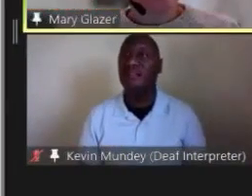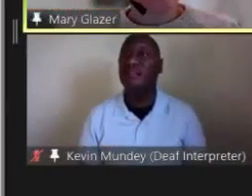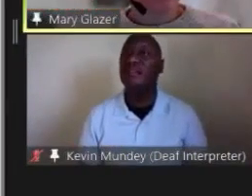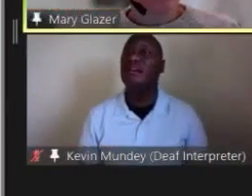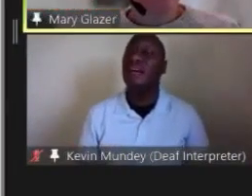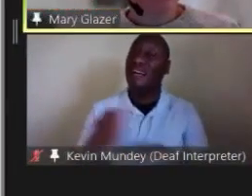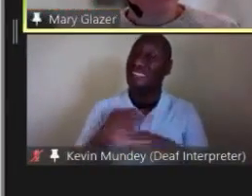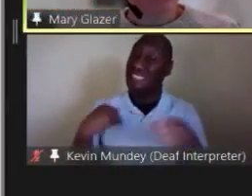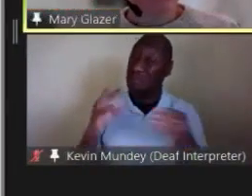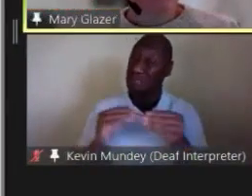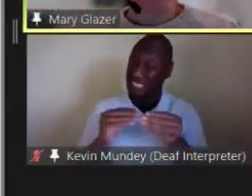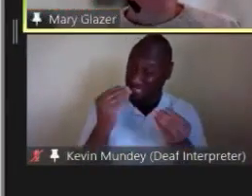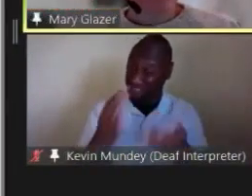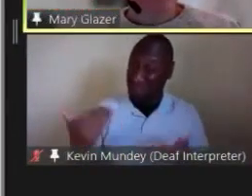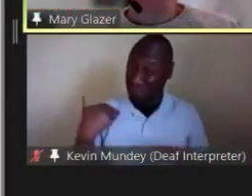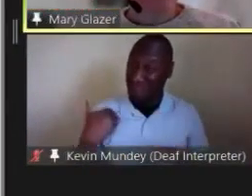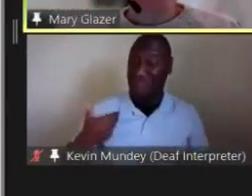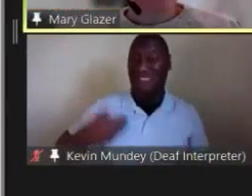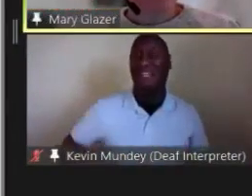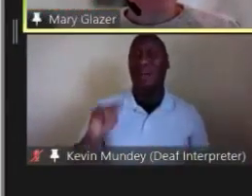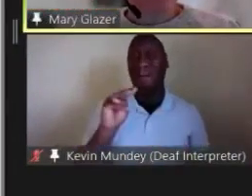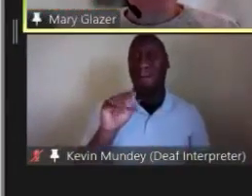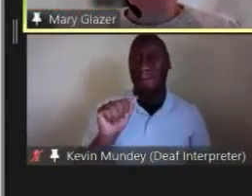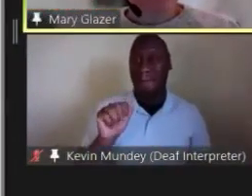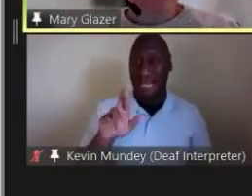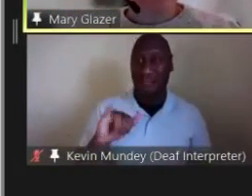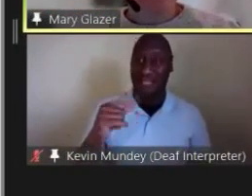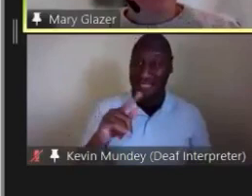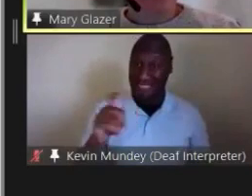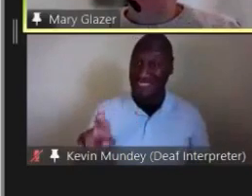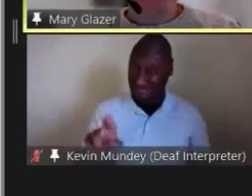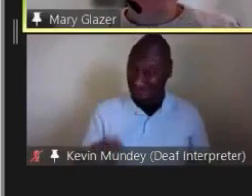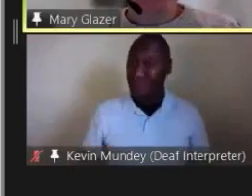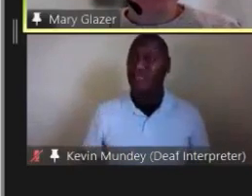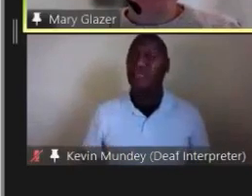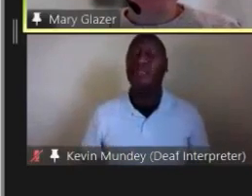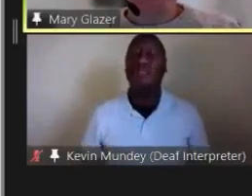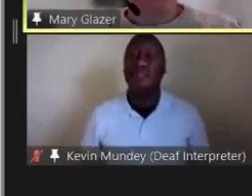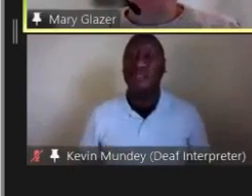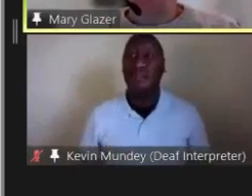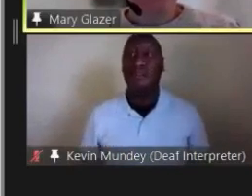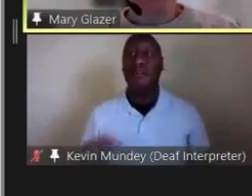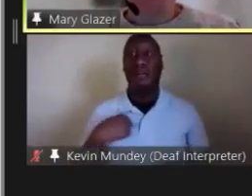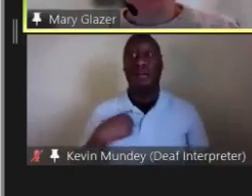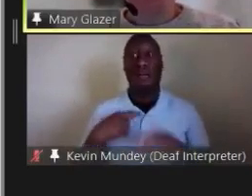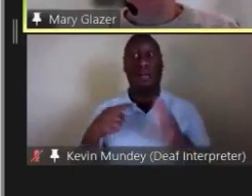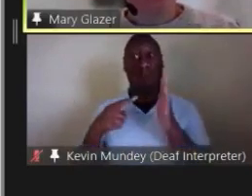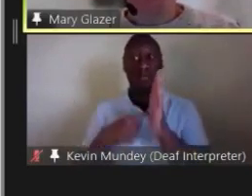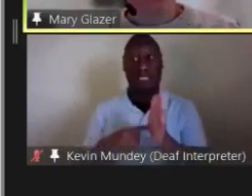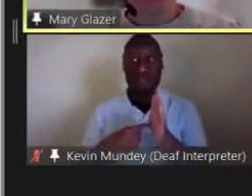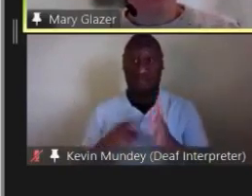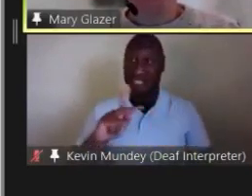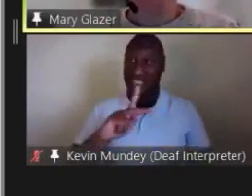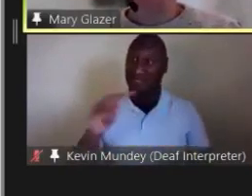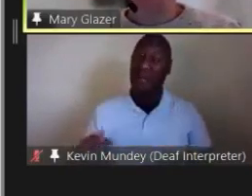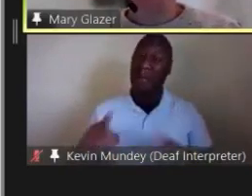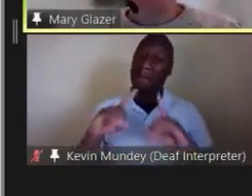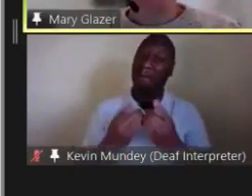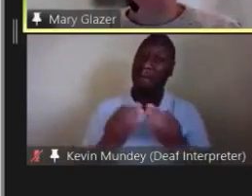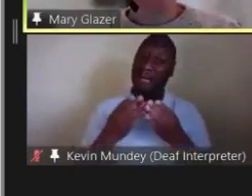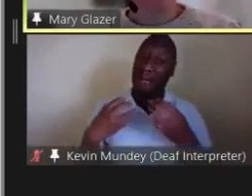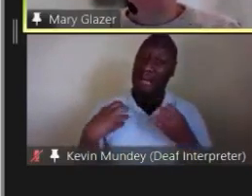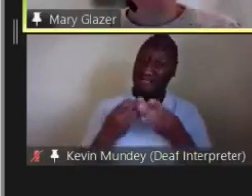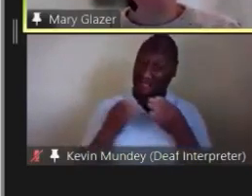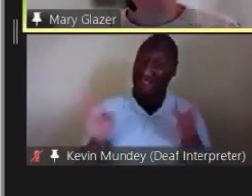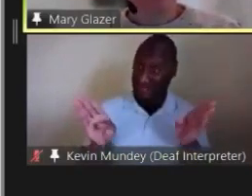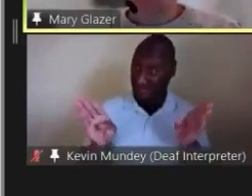As I mentioned at the beginning, my name is Mary Glazer, and I am representing the Philadelphia Department of Public Health,